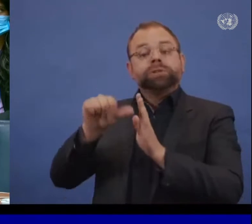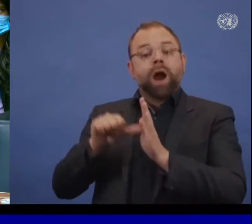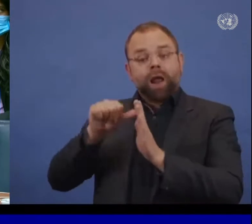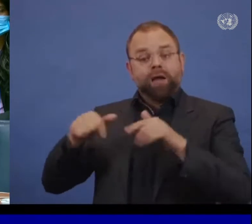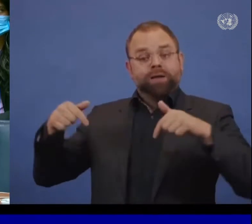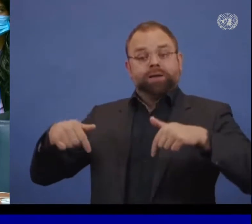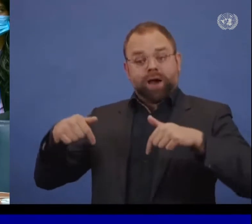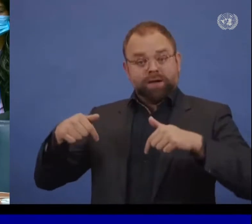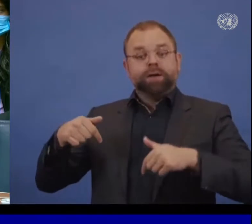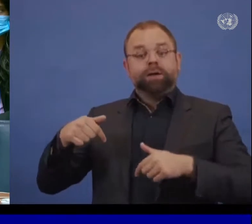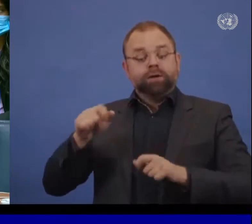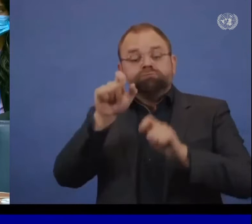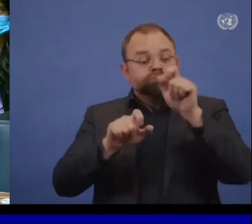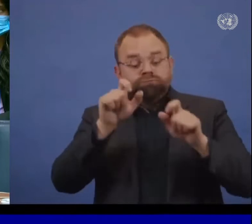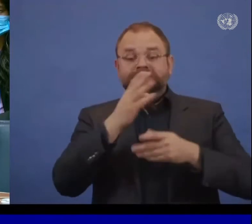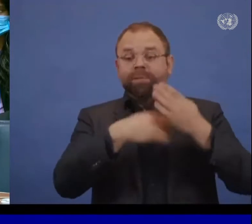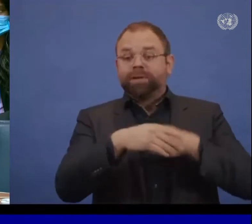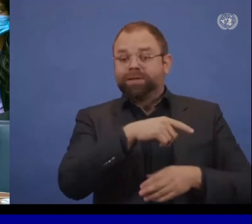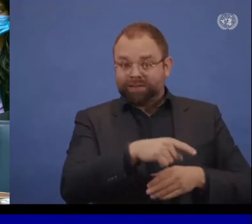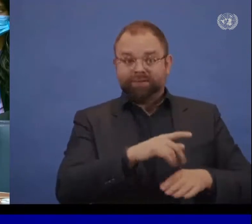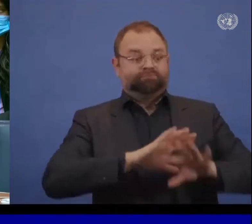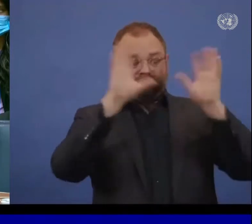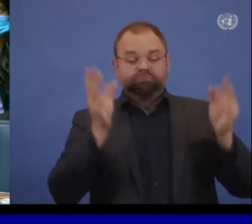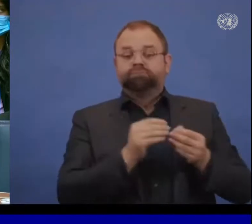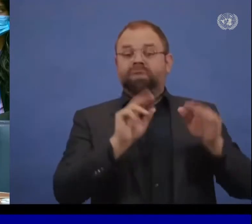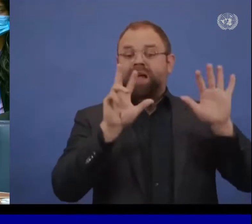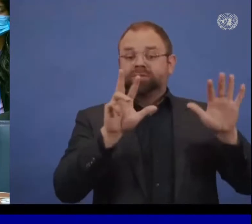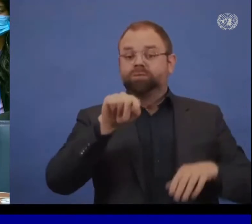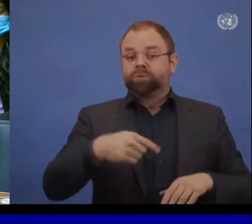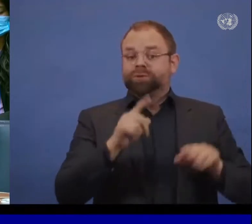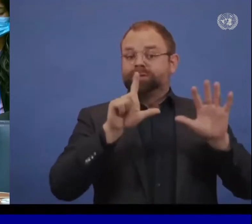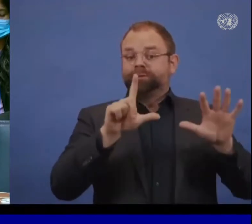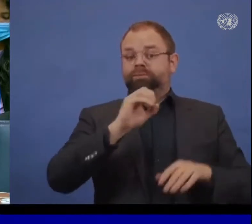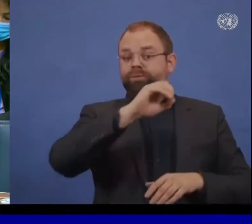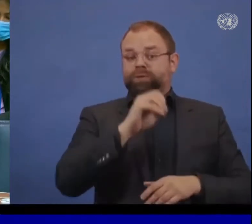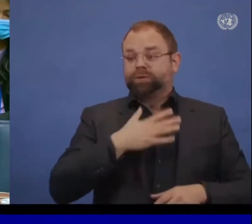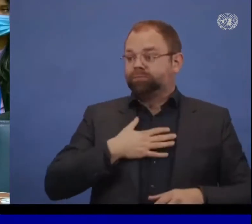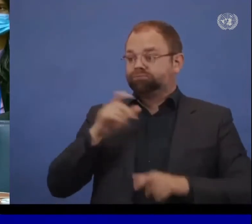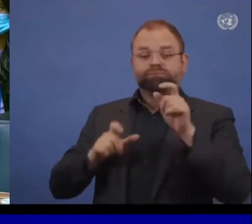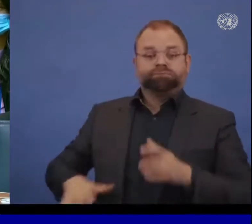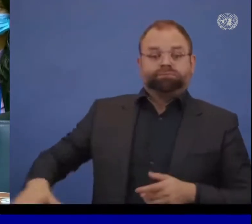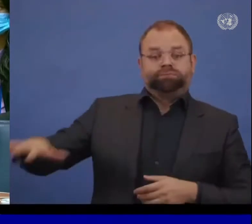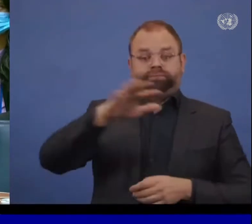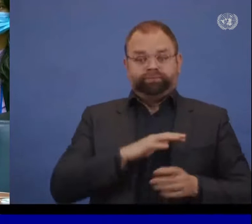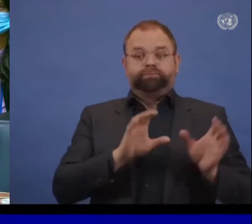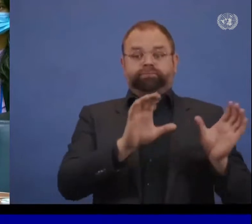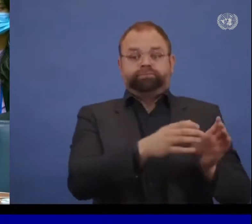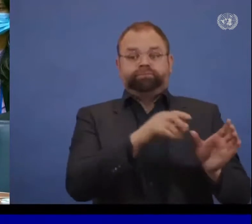with disabilities and thereby to promote, protect and ensure the full and equal enjoyment of all human